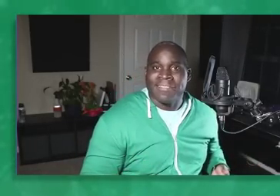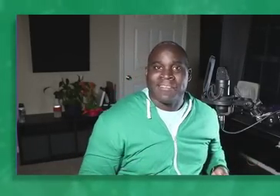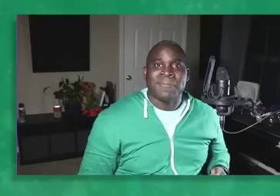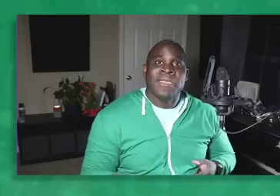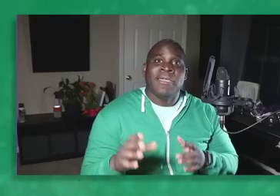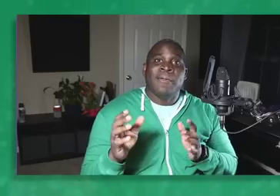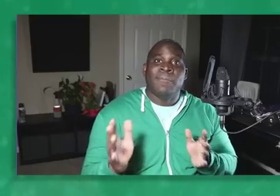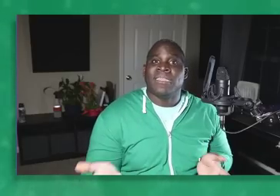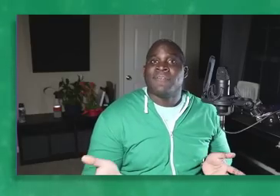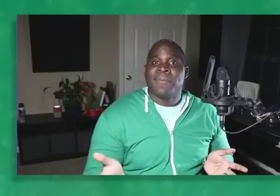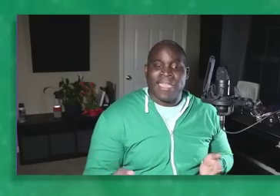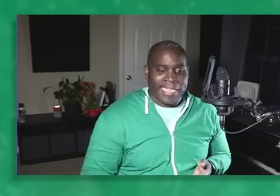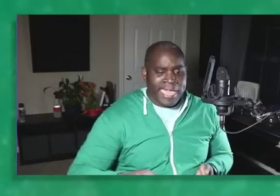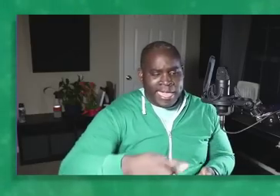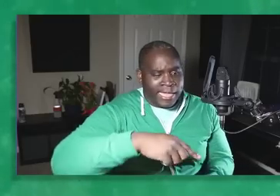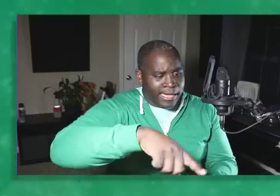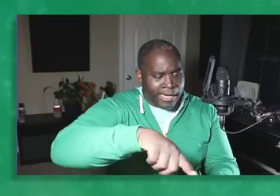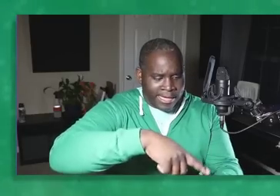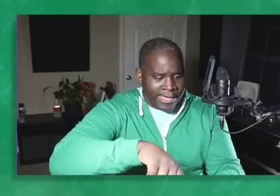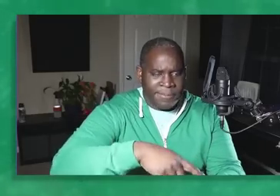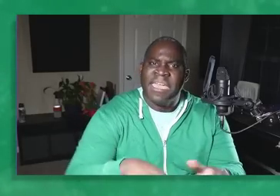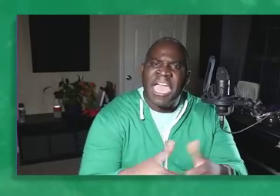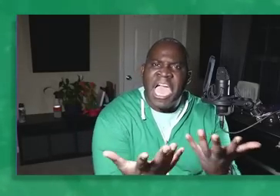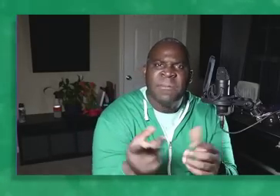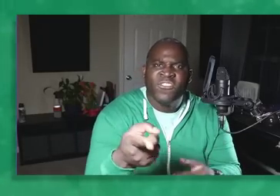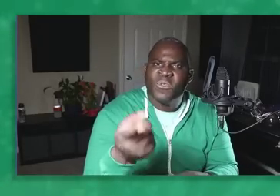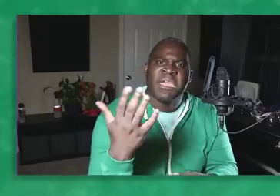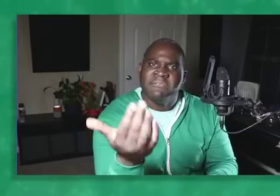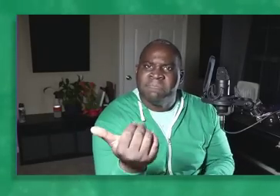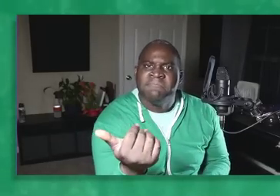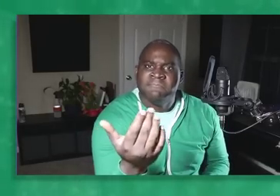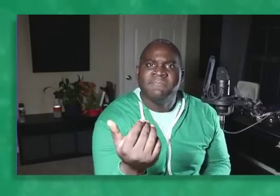come and get some. But if I'm like, hey,